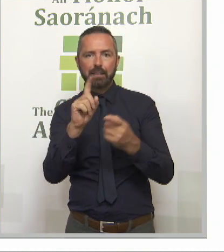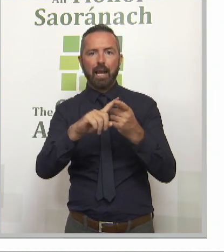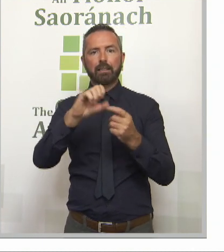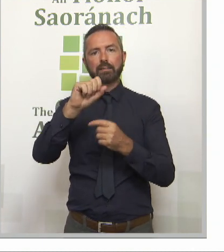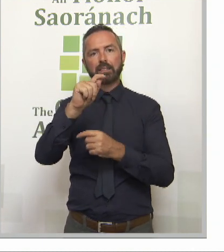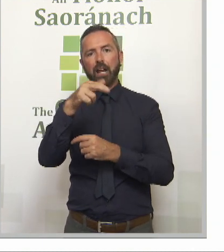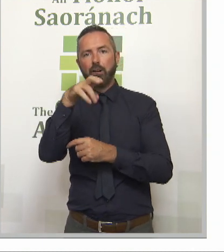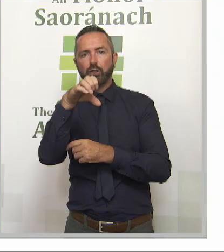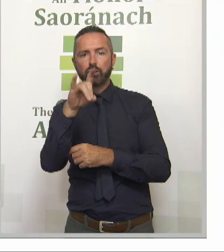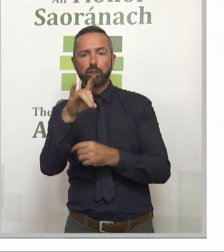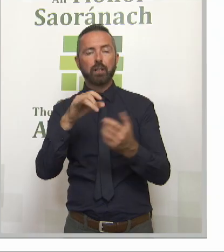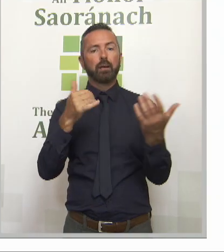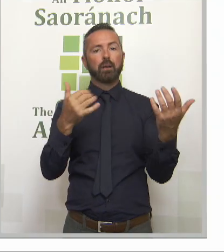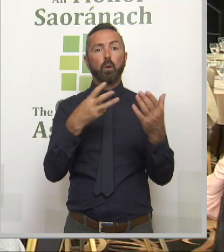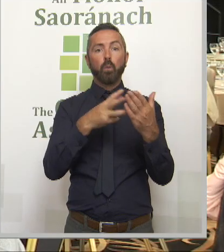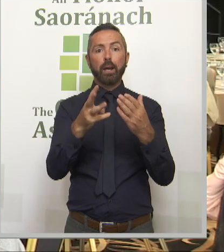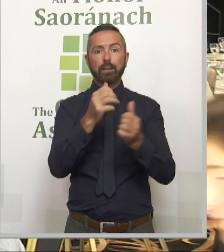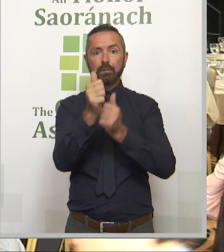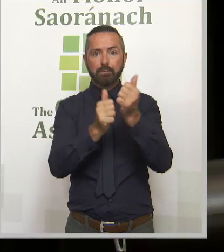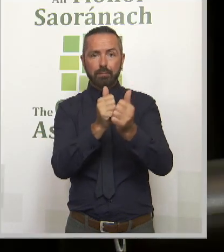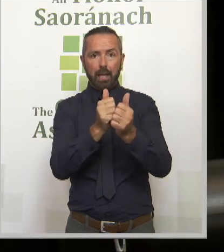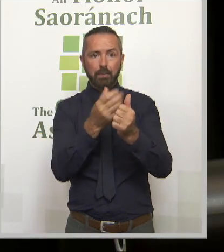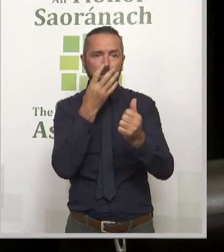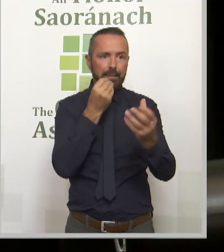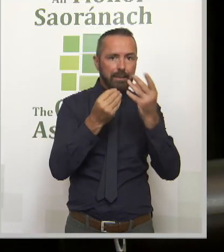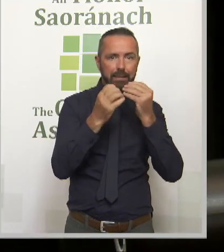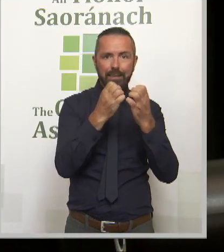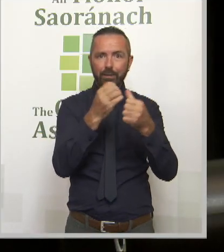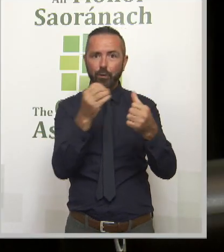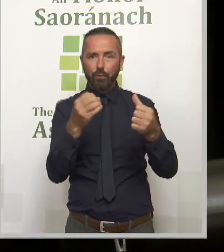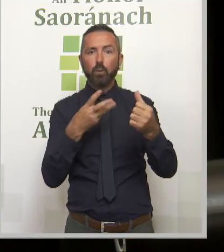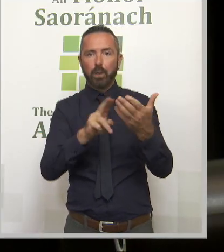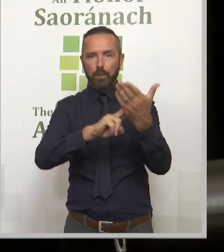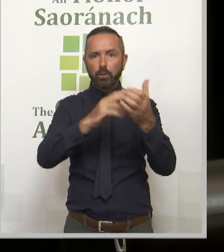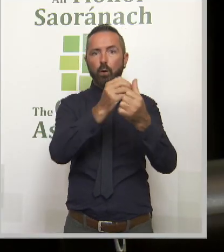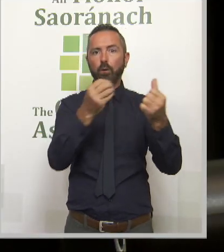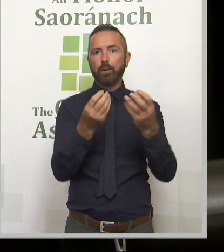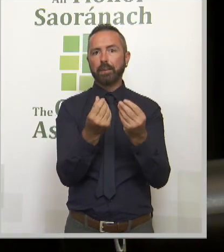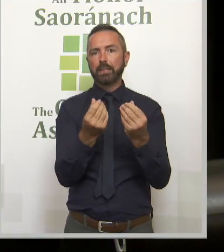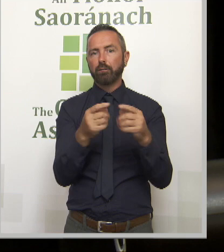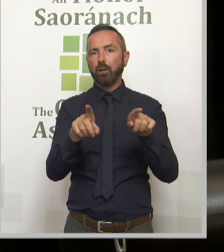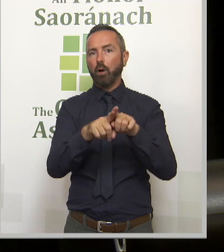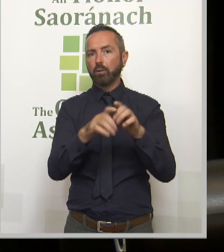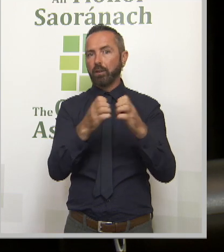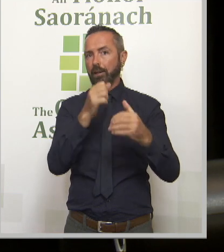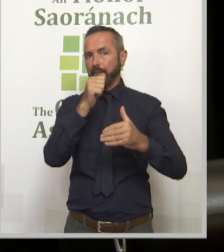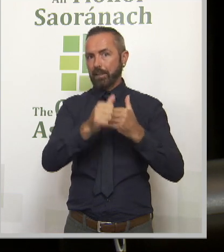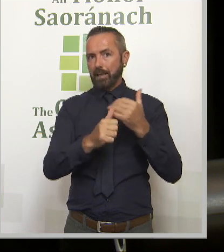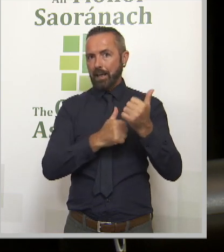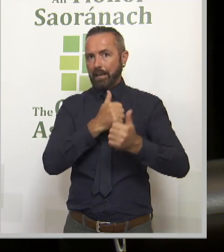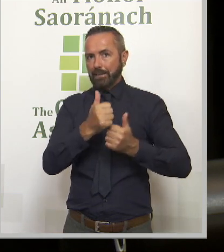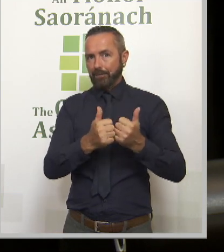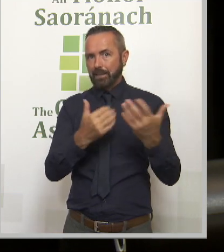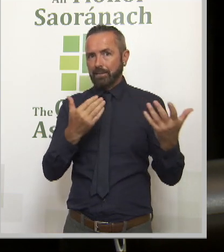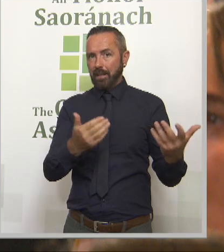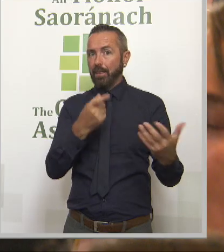as organisms consume each other, and they are also using and consuming other materials in their day-to-day activities. And that's the kind